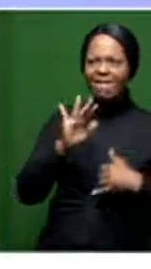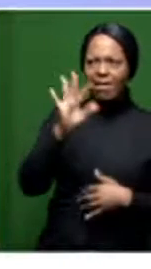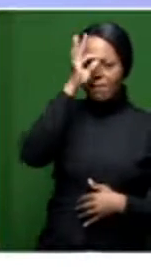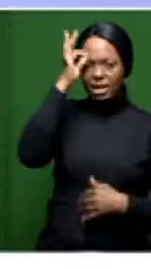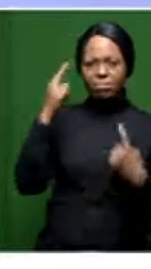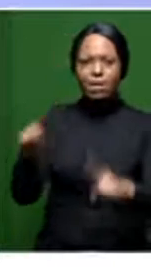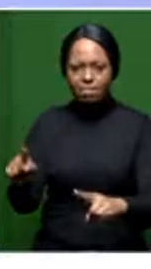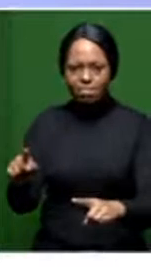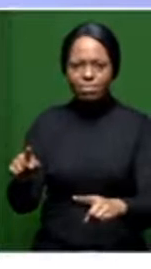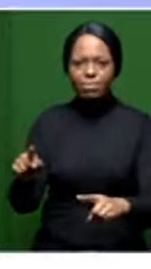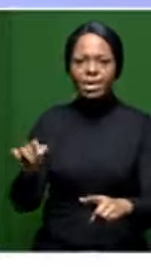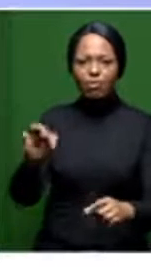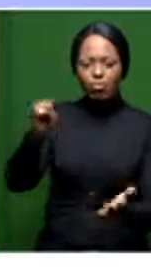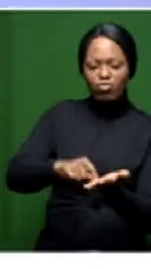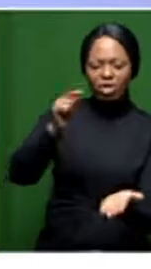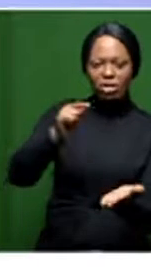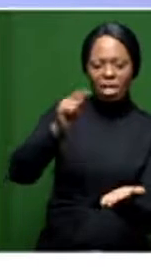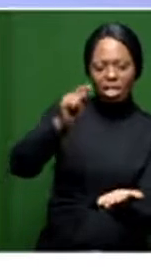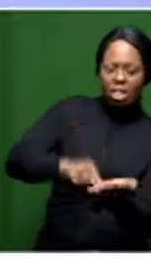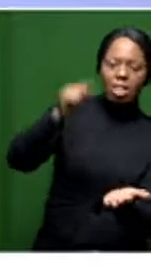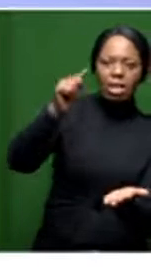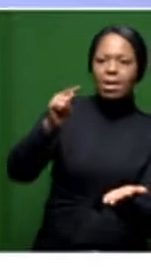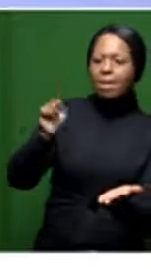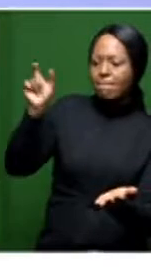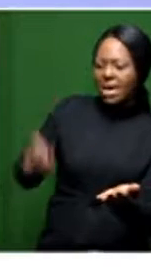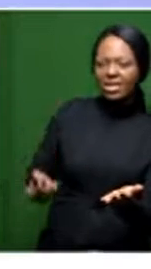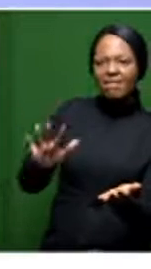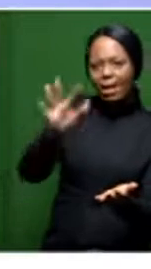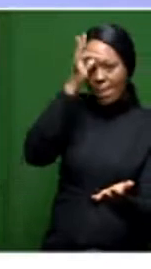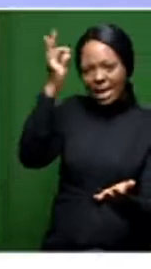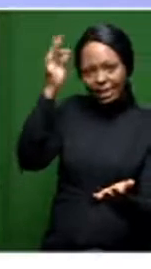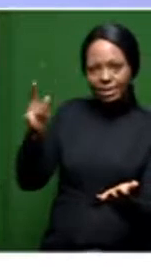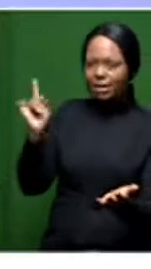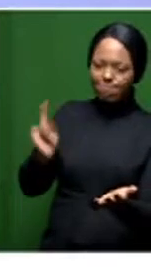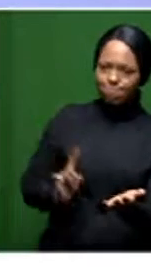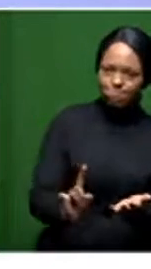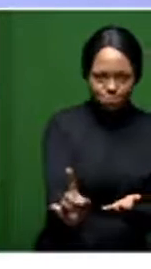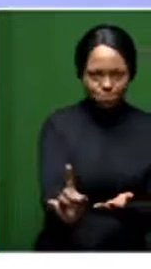average. From the time you push a button, the time someone comes to help you is on average 5 minutes across the country.